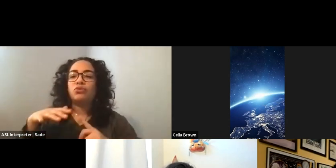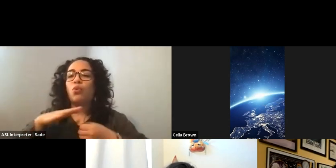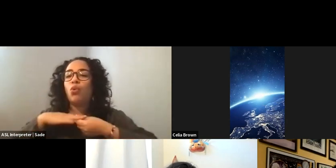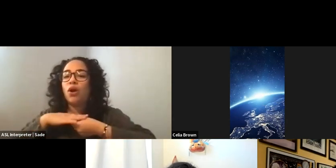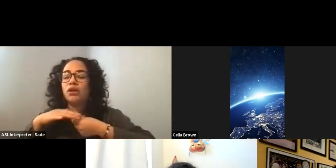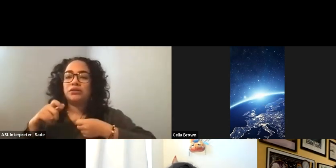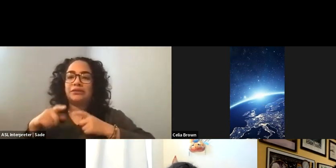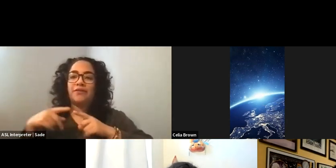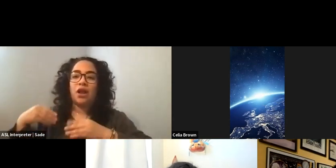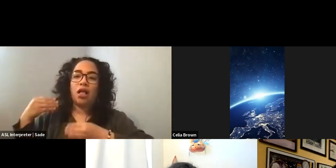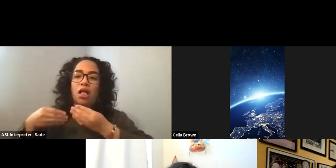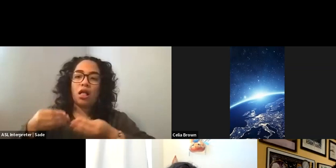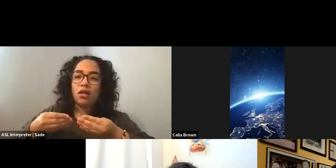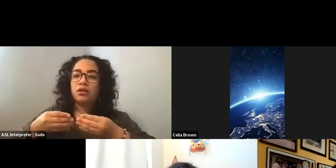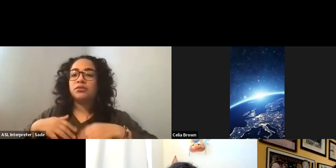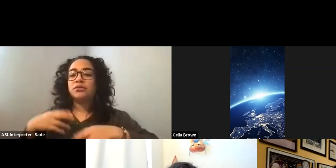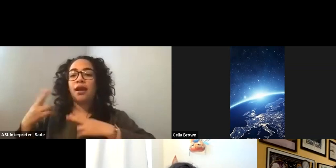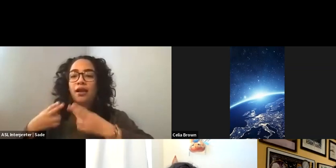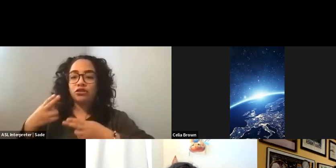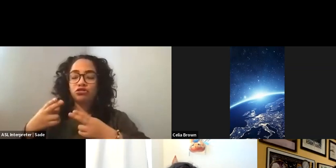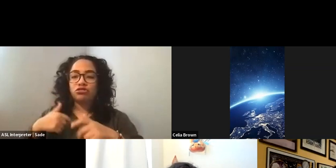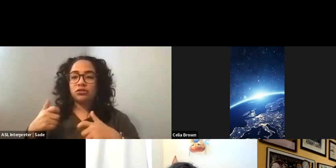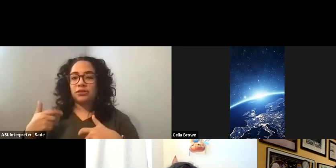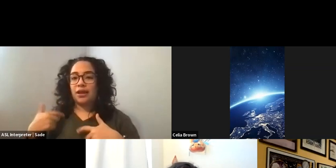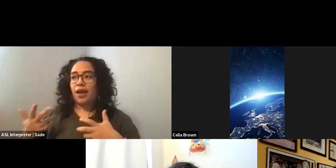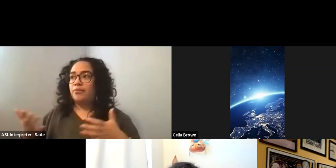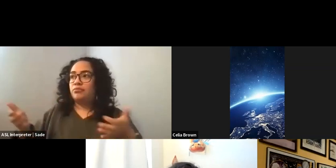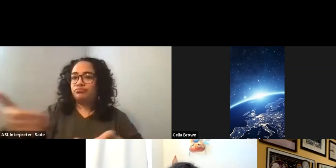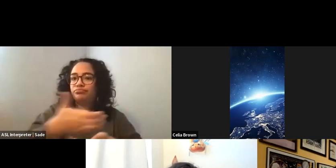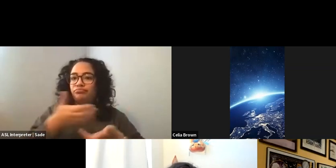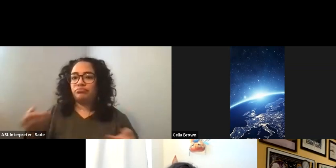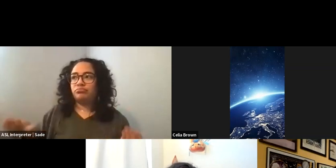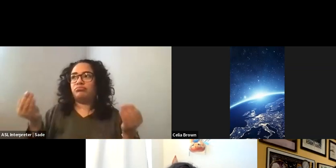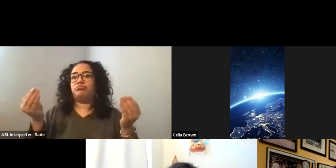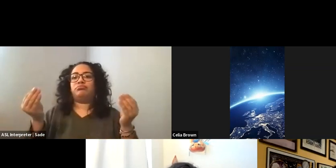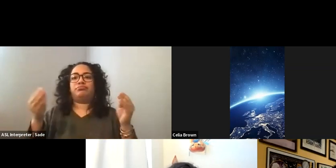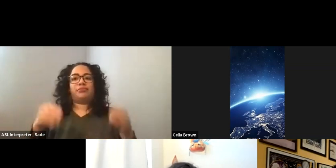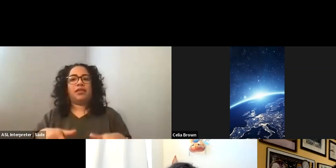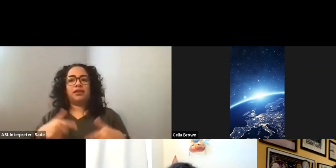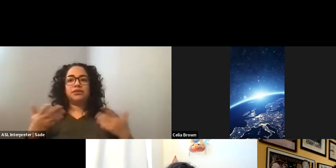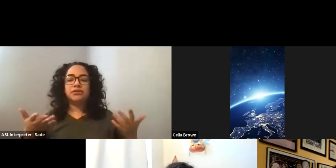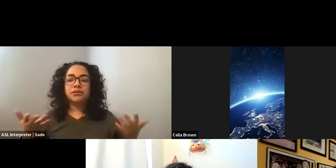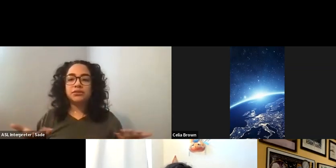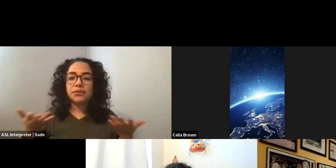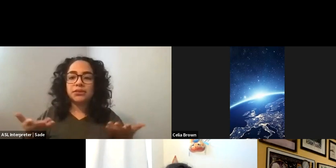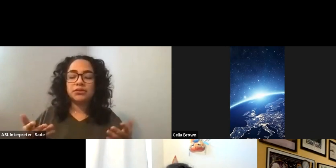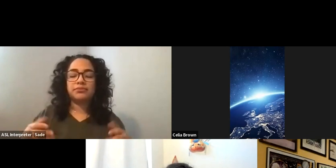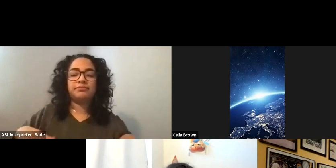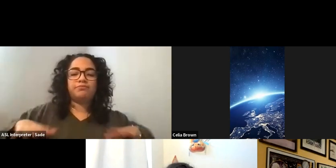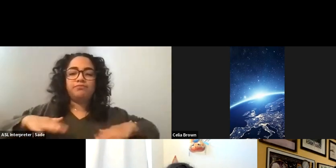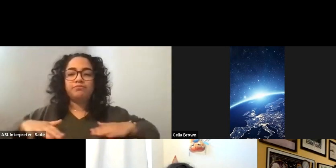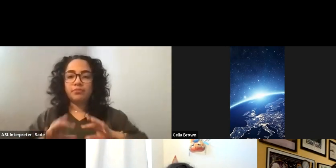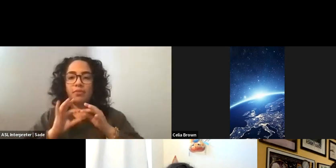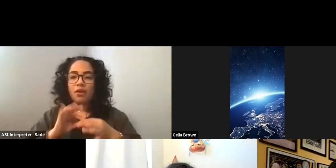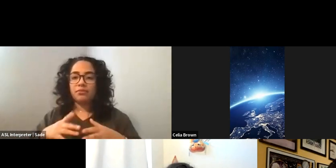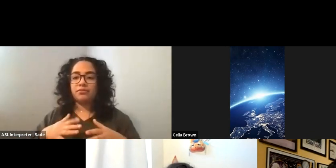lineages and histories that I'm bringing into this space, in terms of my ancestral lineages,